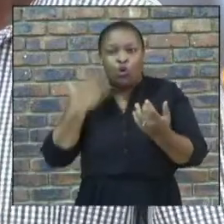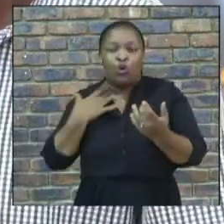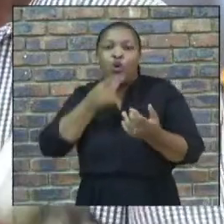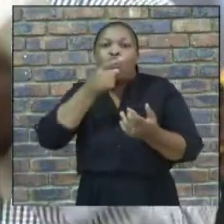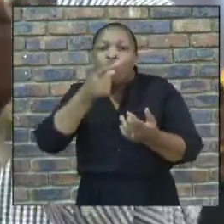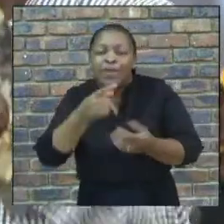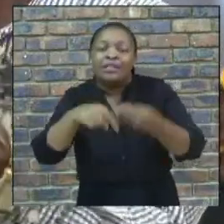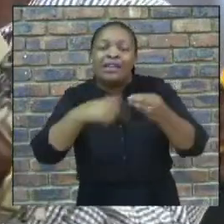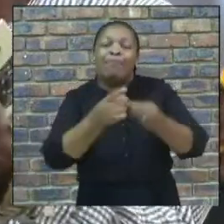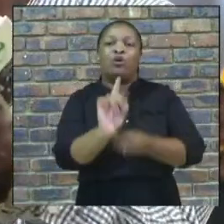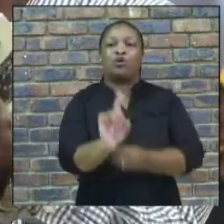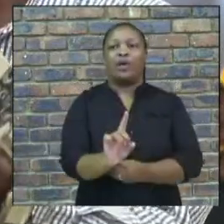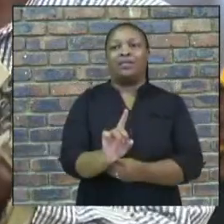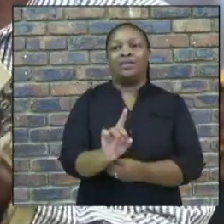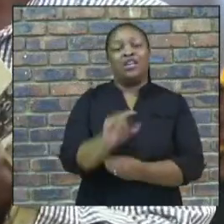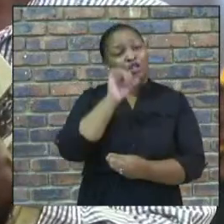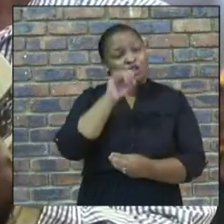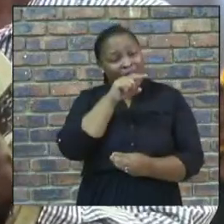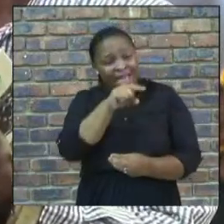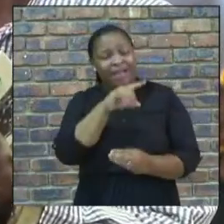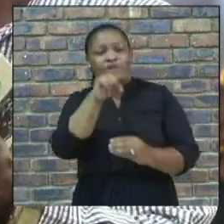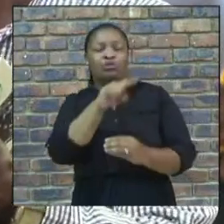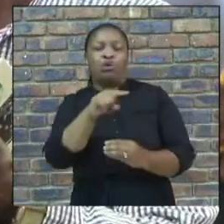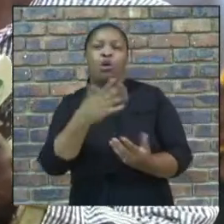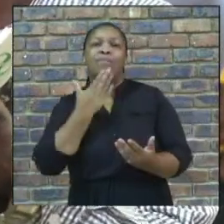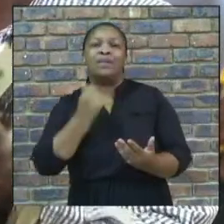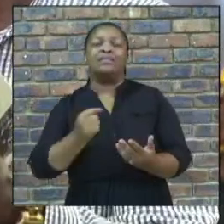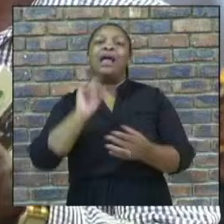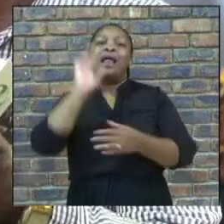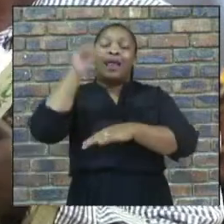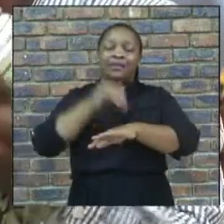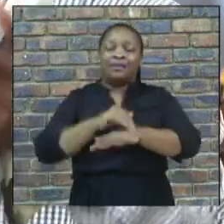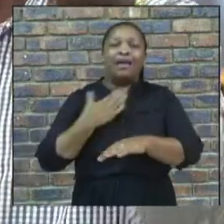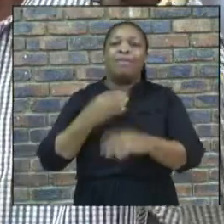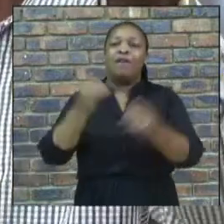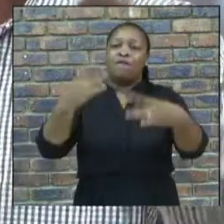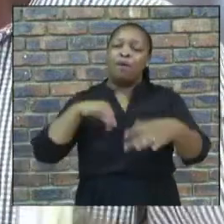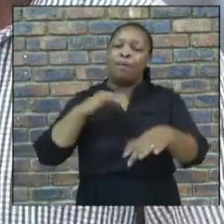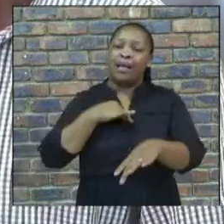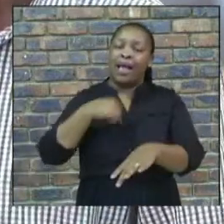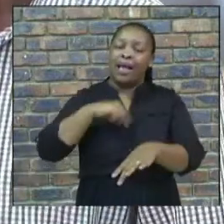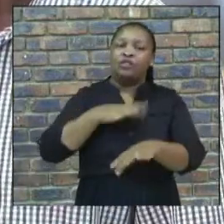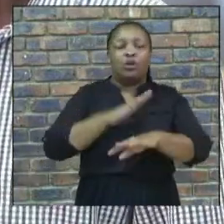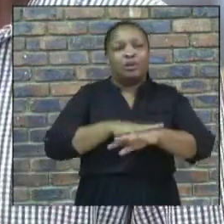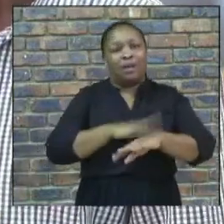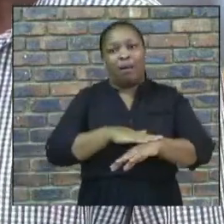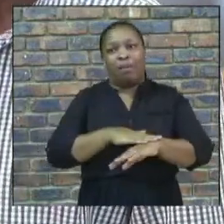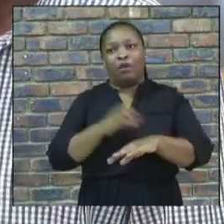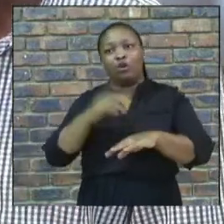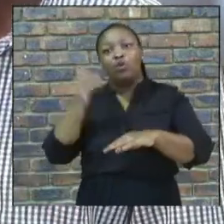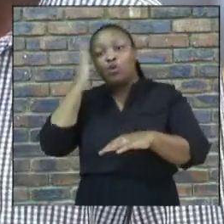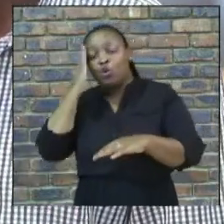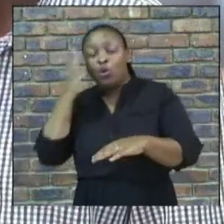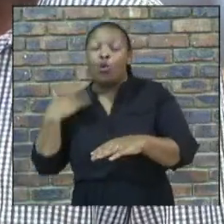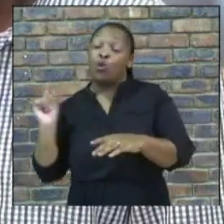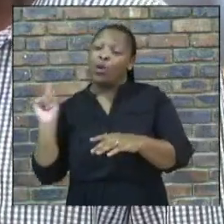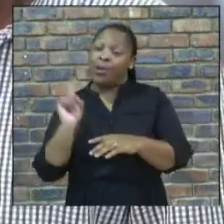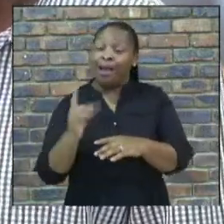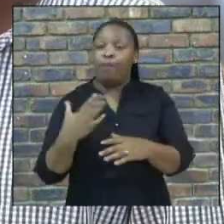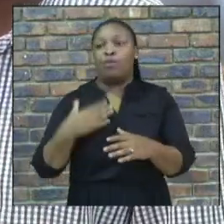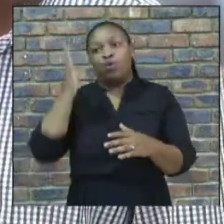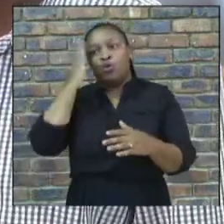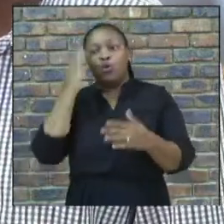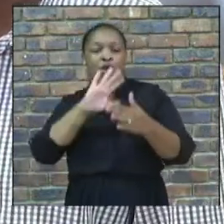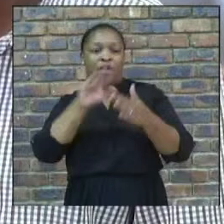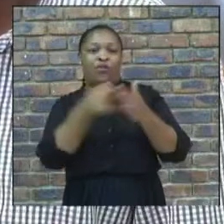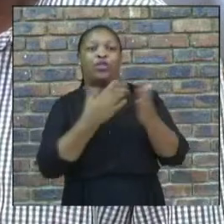then it is good to have that thing. It is good. Don't quote me wrong, but we are ambushed. It is